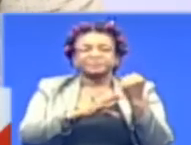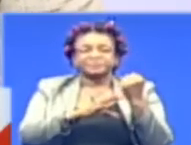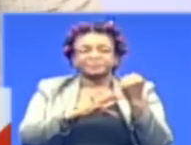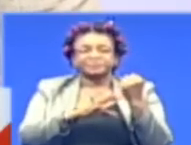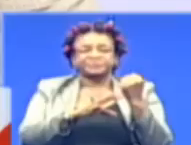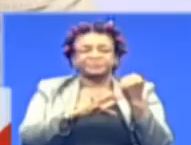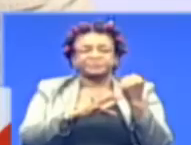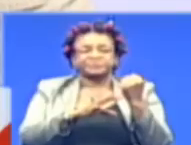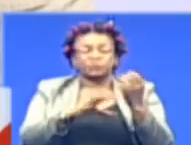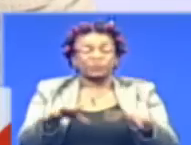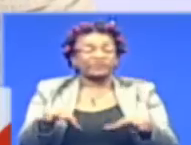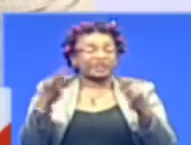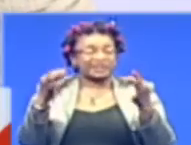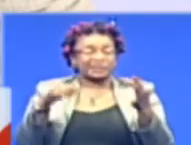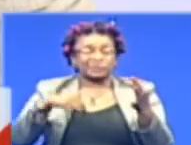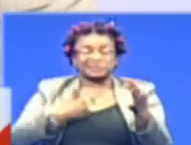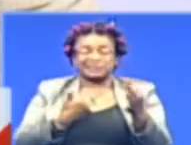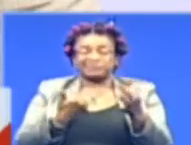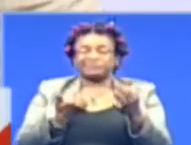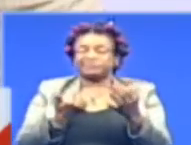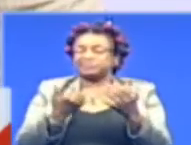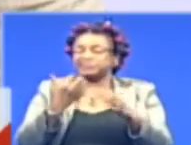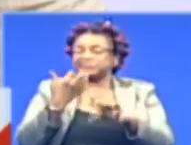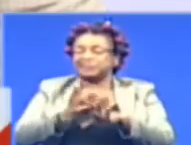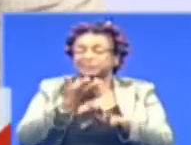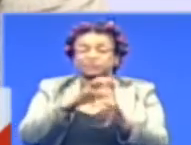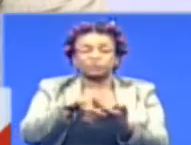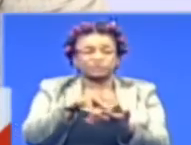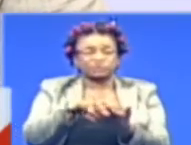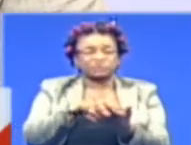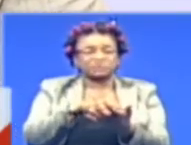we are finding ourselves between a hard place and a lock.